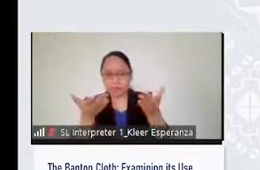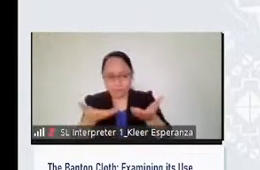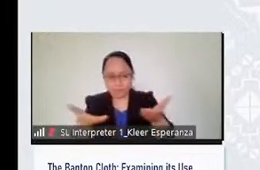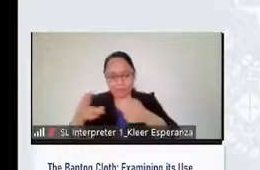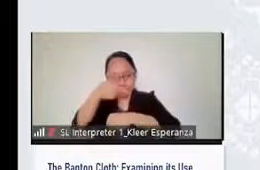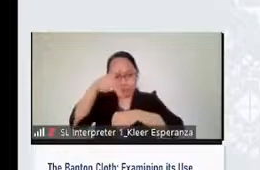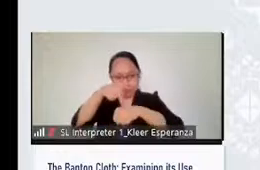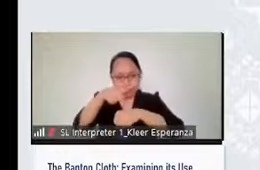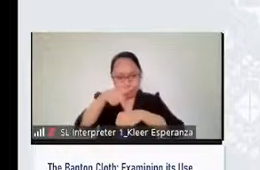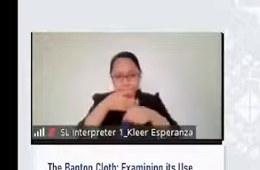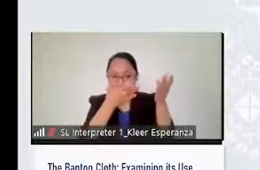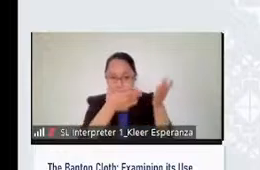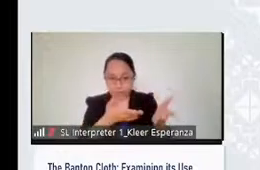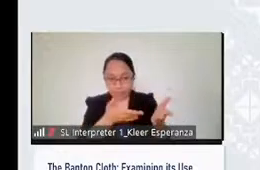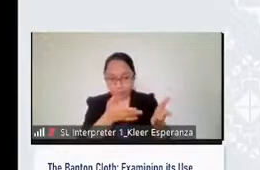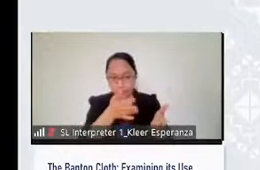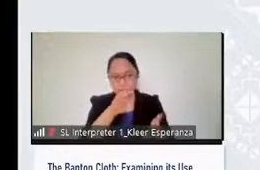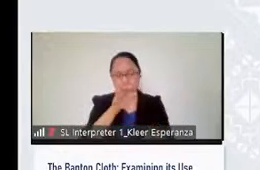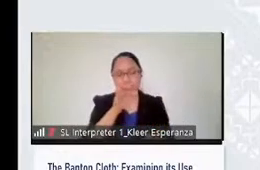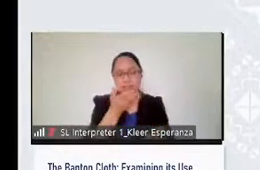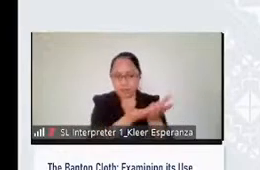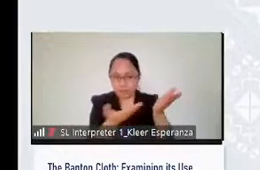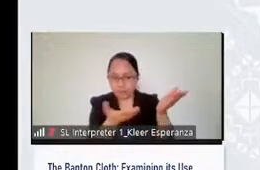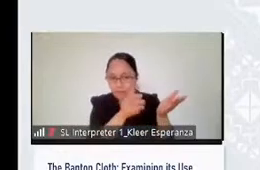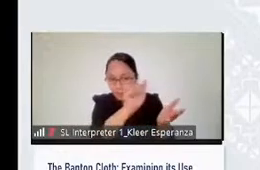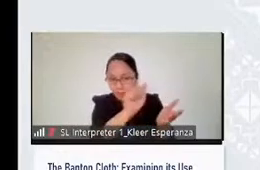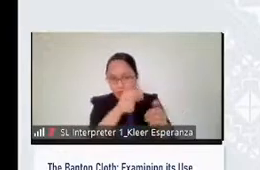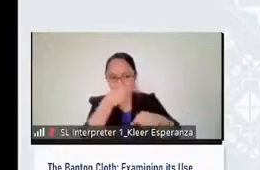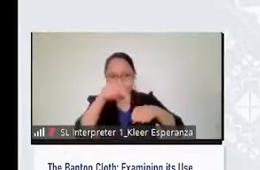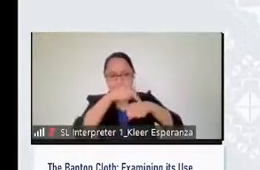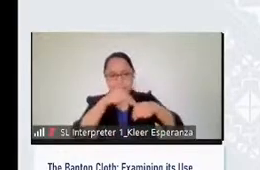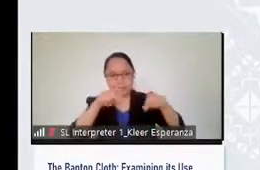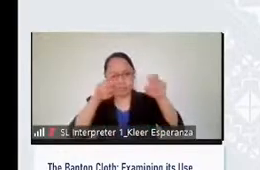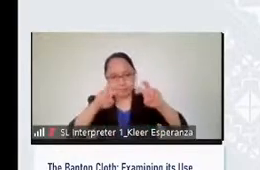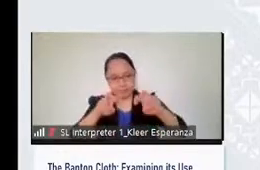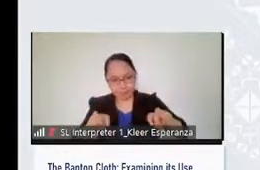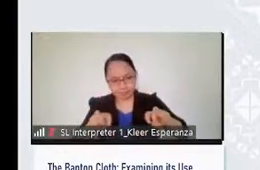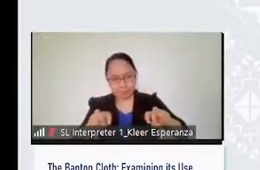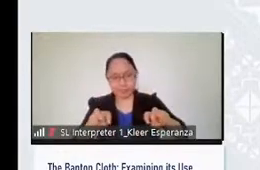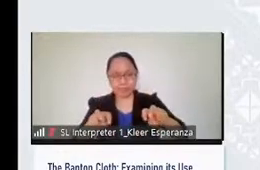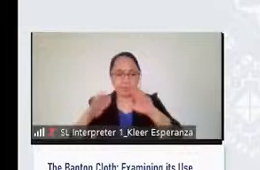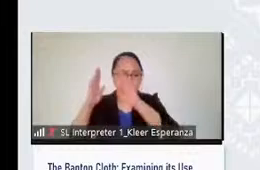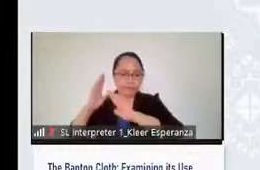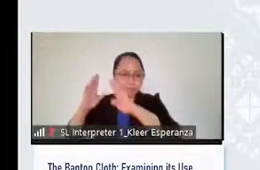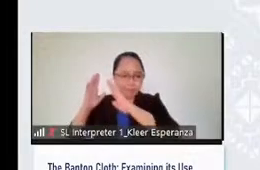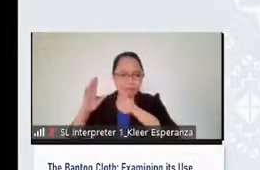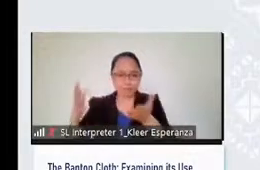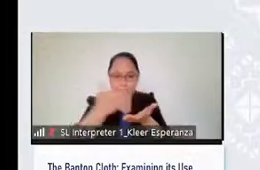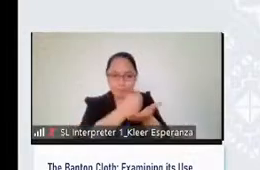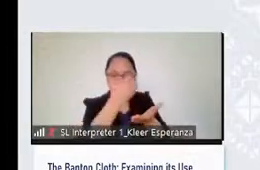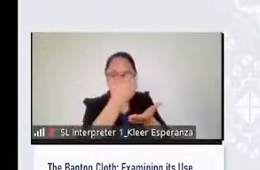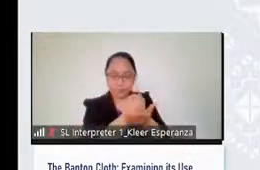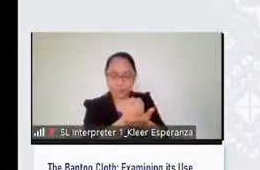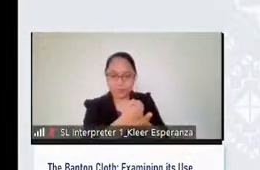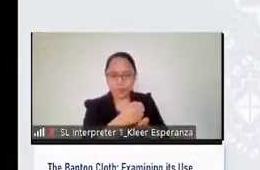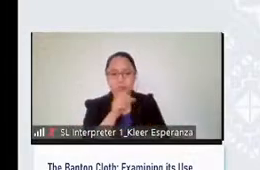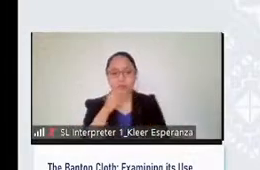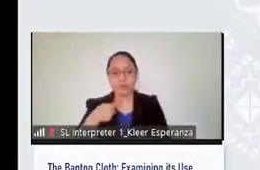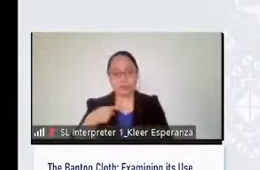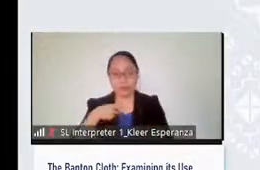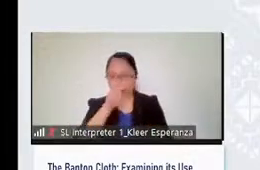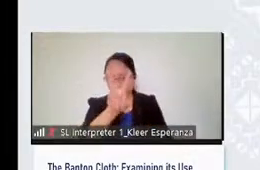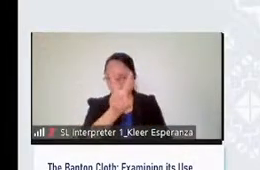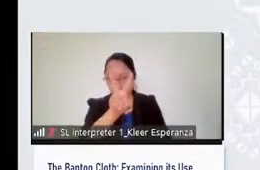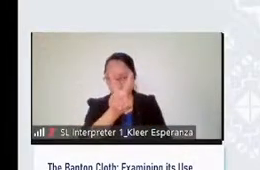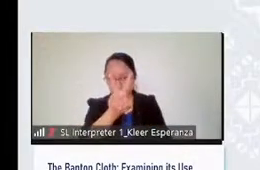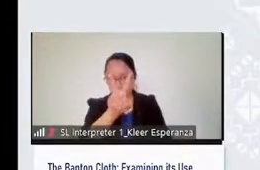Archaeological Collection, while Fragment B is included in the National Ethnographic Collection. The two fragments were exhibited at the Habit sa